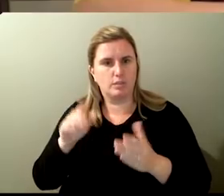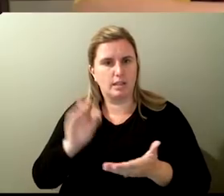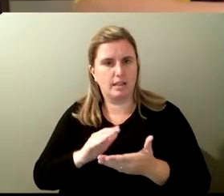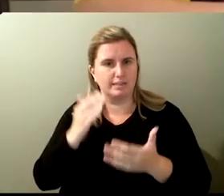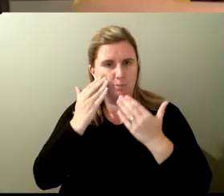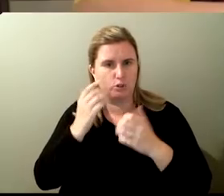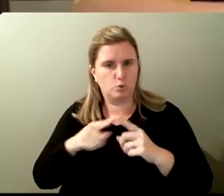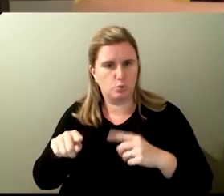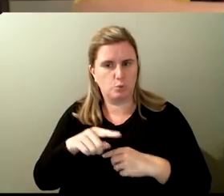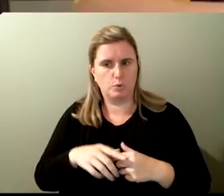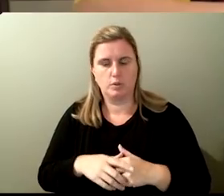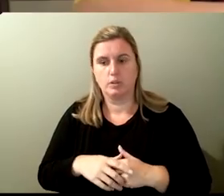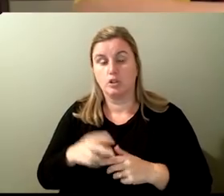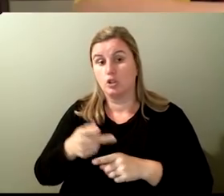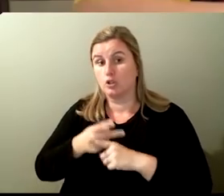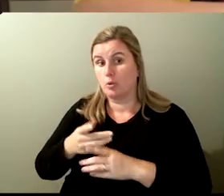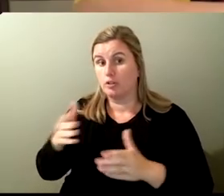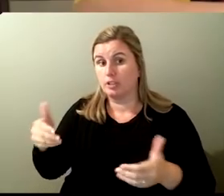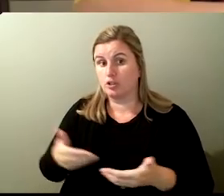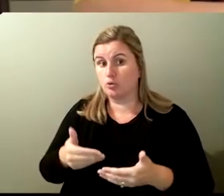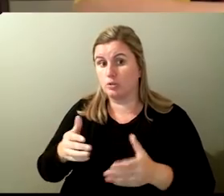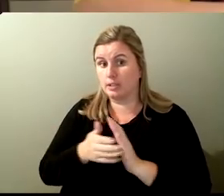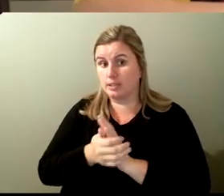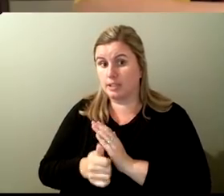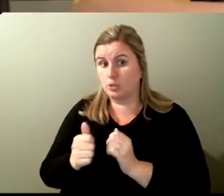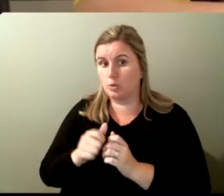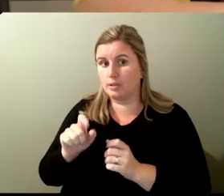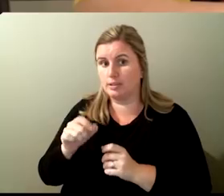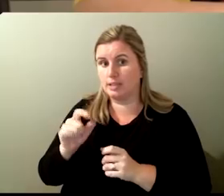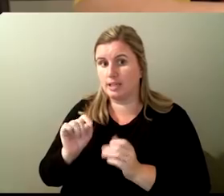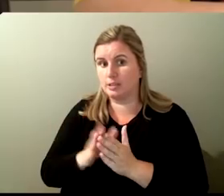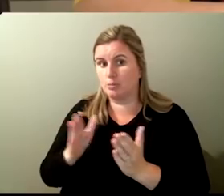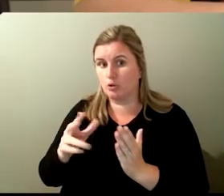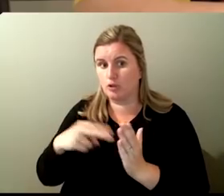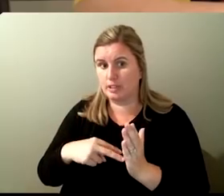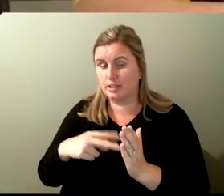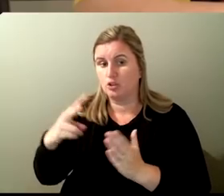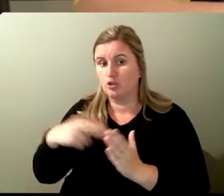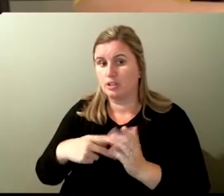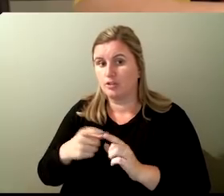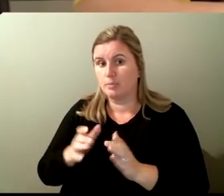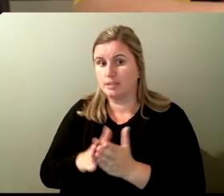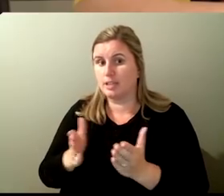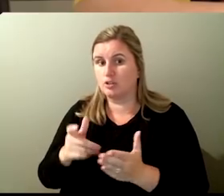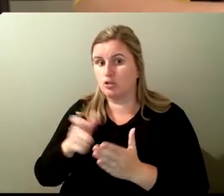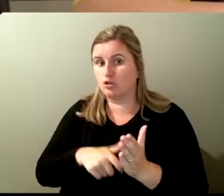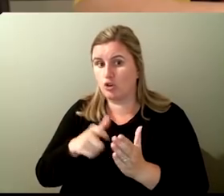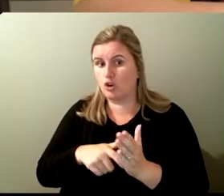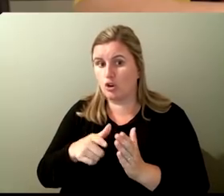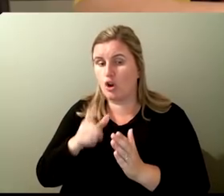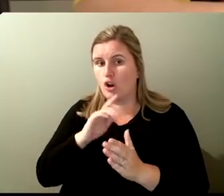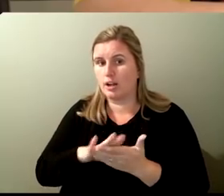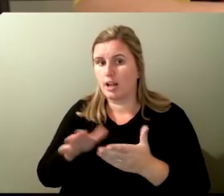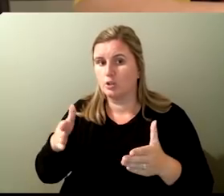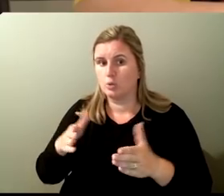you? The supervisor introduced the skill with a textbook reading. Readings from text and journal articles are a nice way